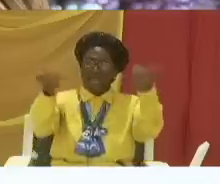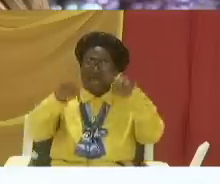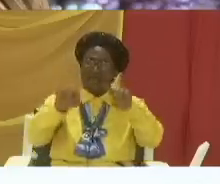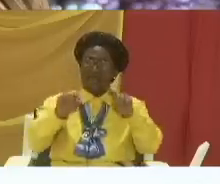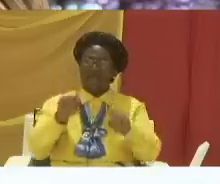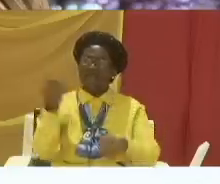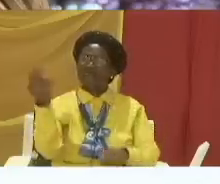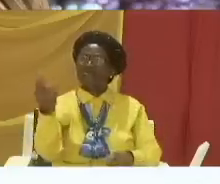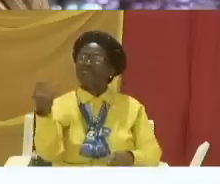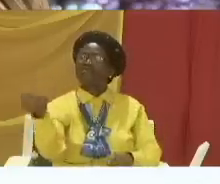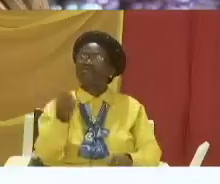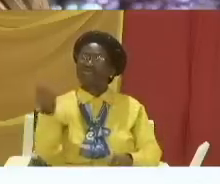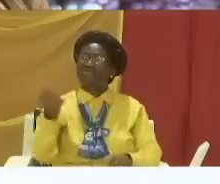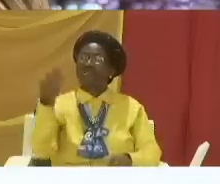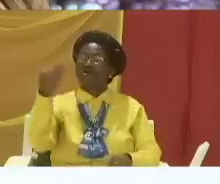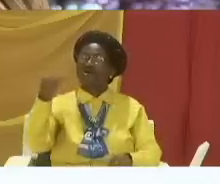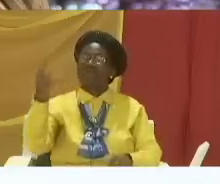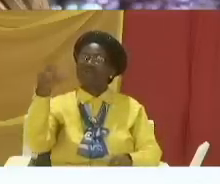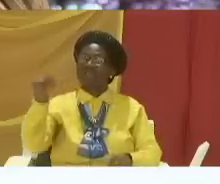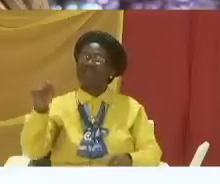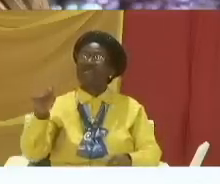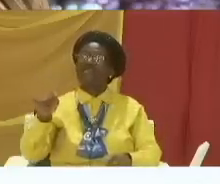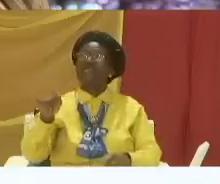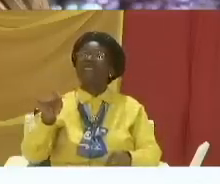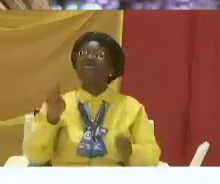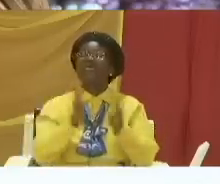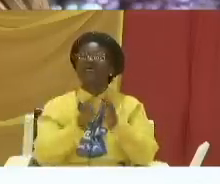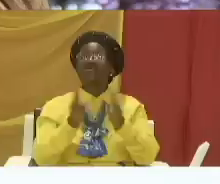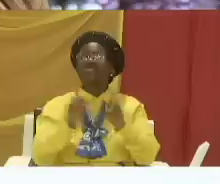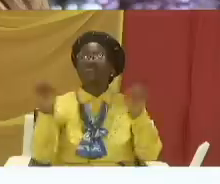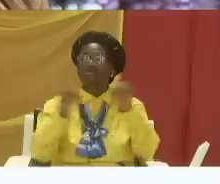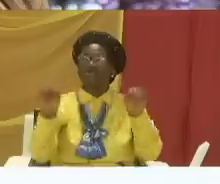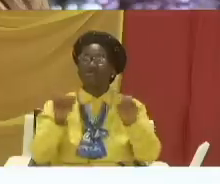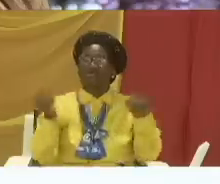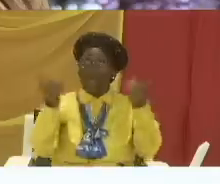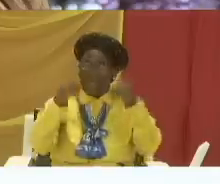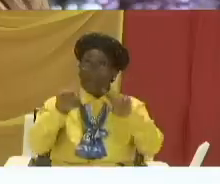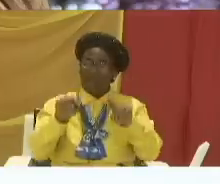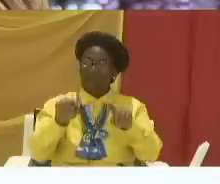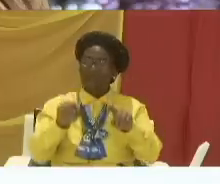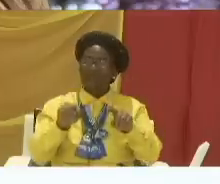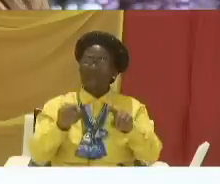Tuesday of the Congress, nothing happened.